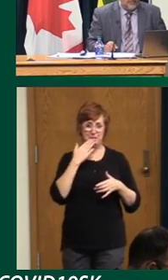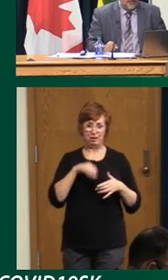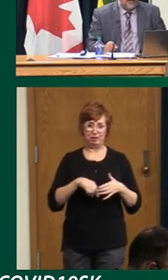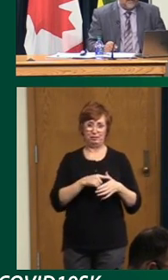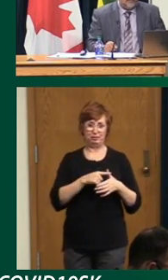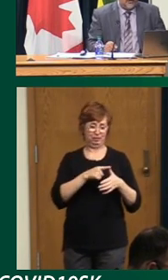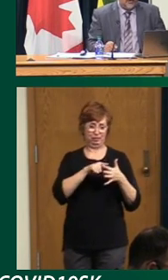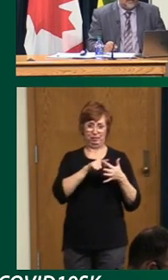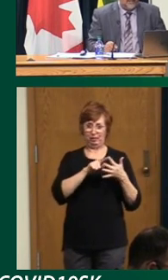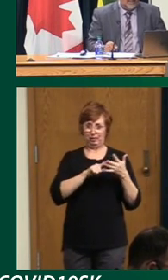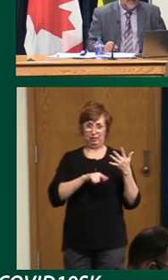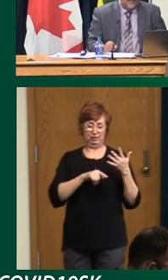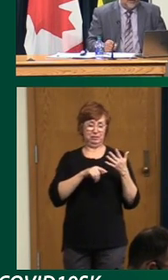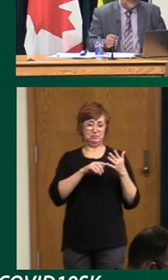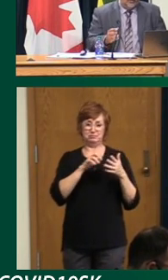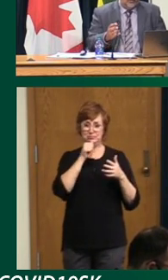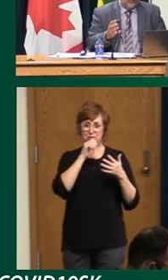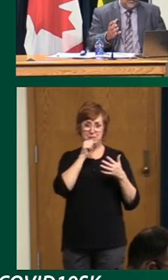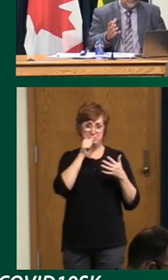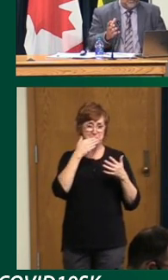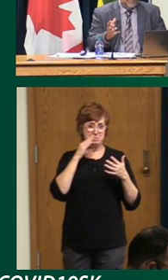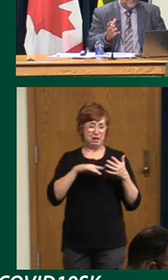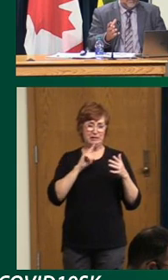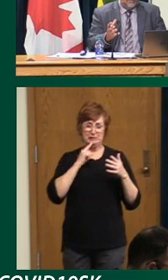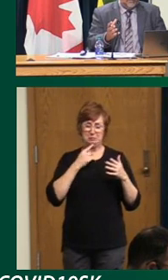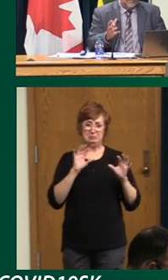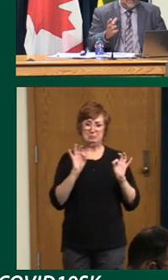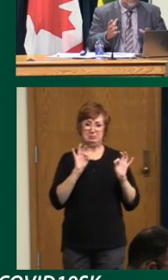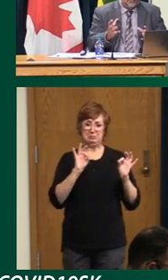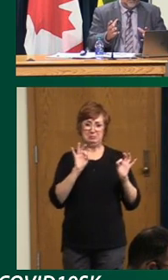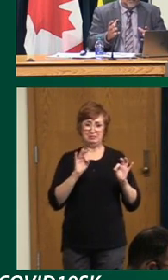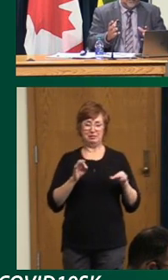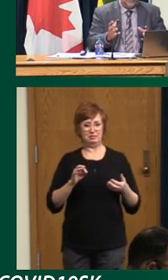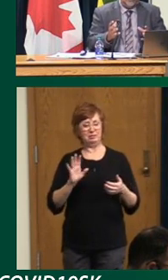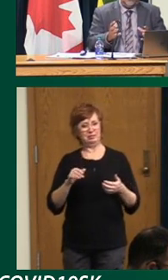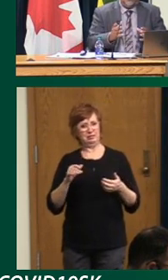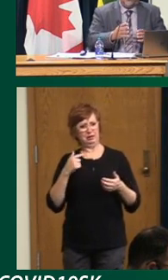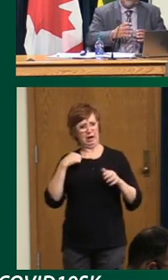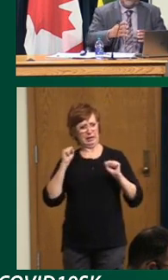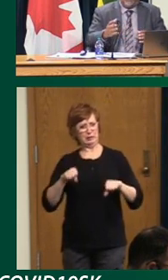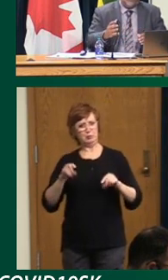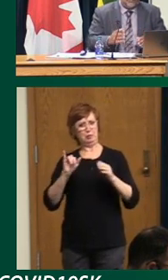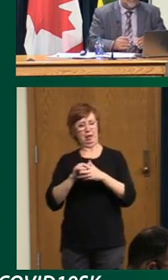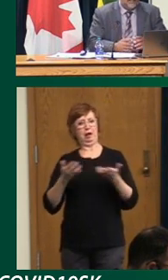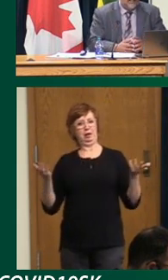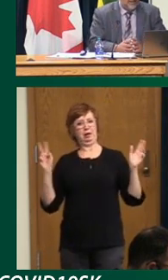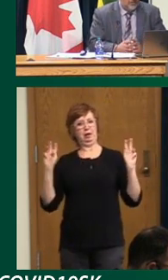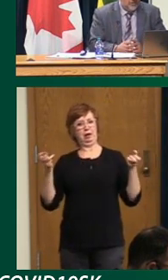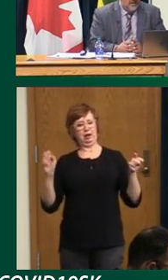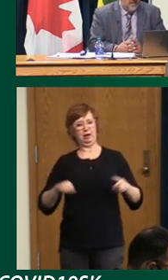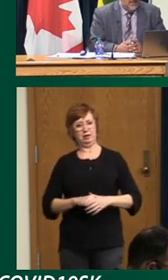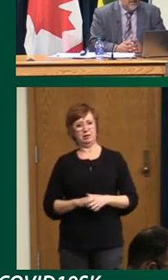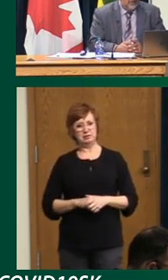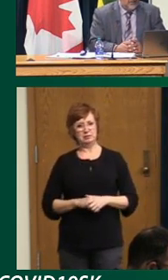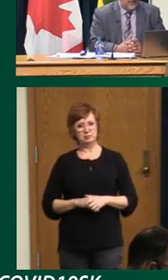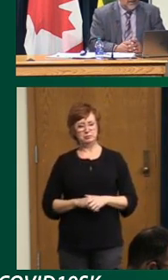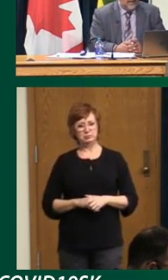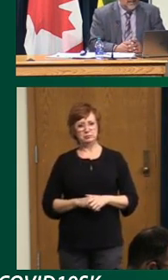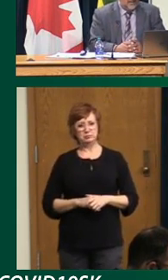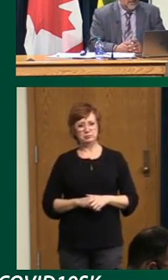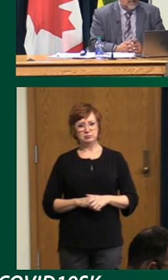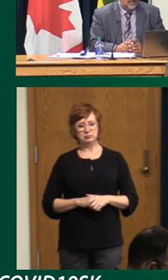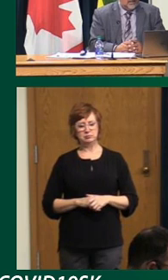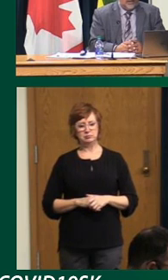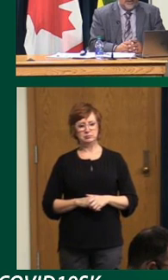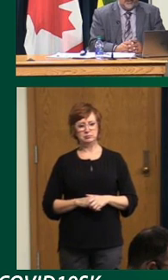why it's important is because very quickly these numbers over time translate into, if you look